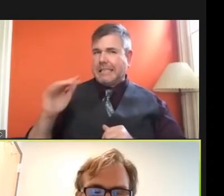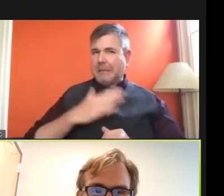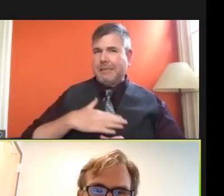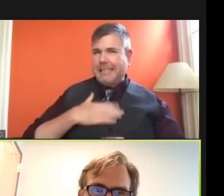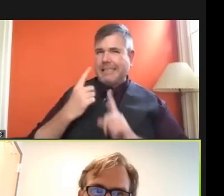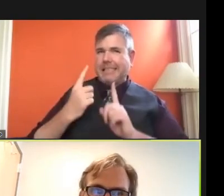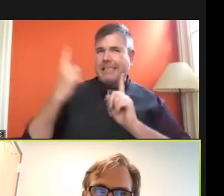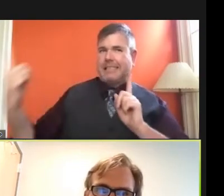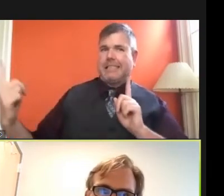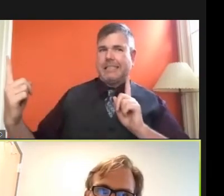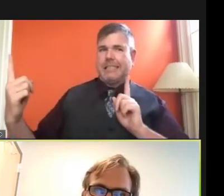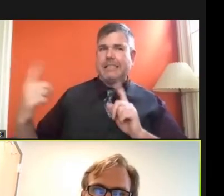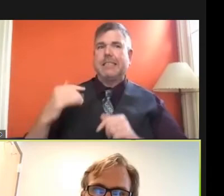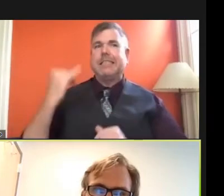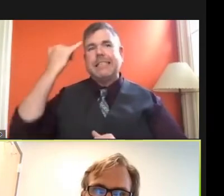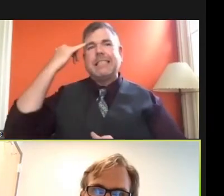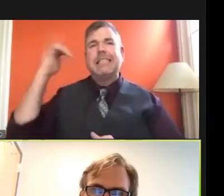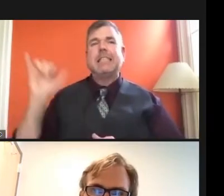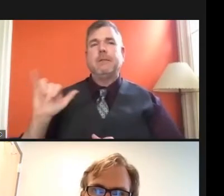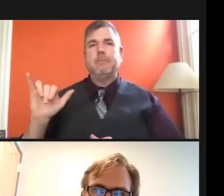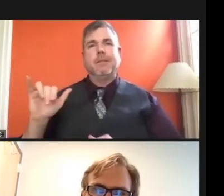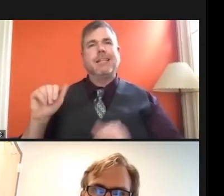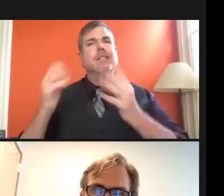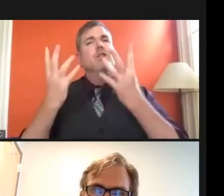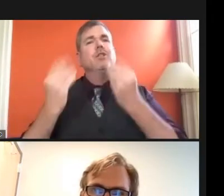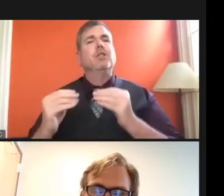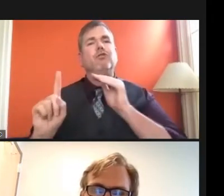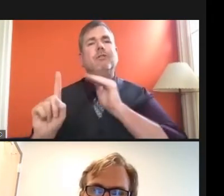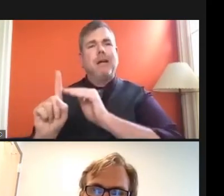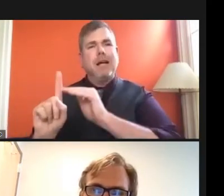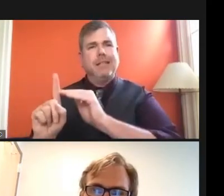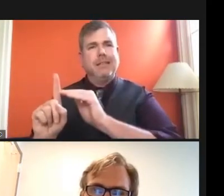also. It's a really great reminder,